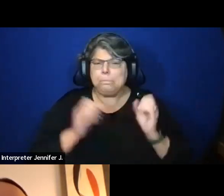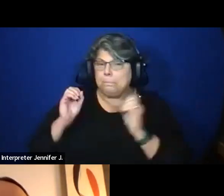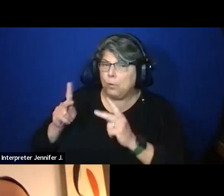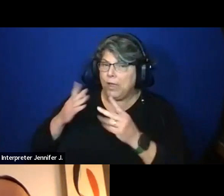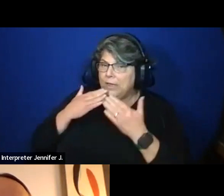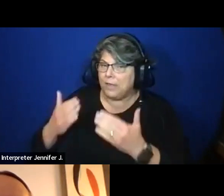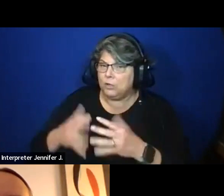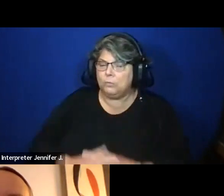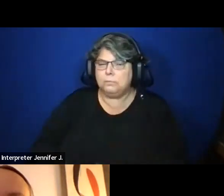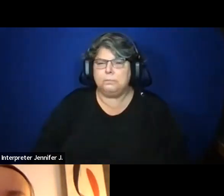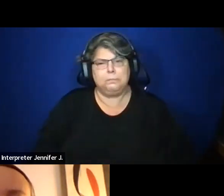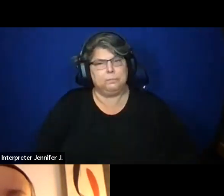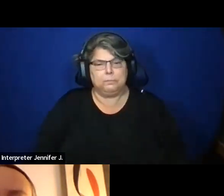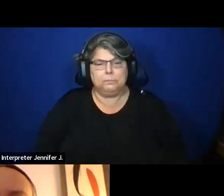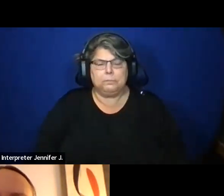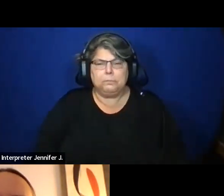thanks.